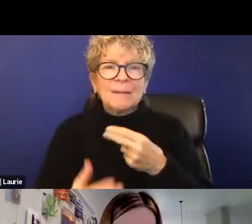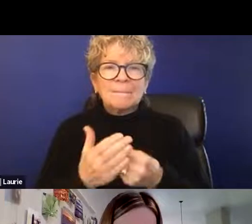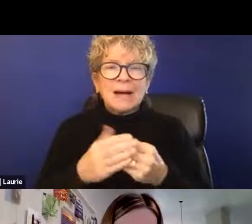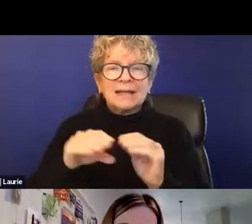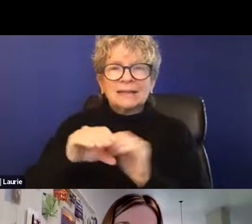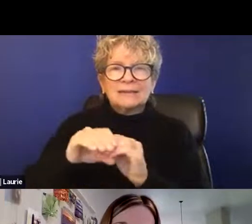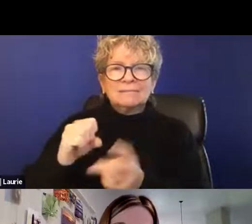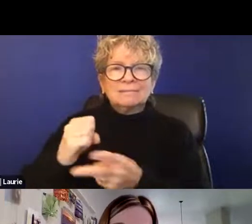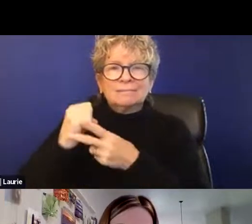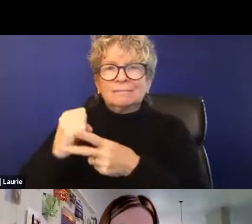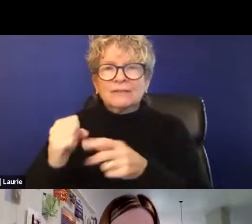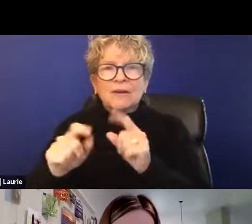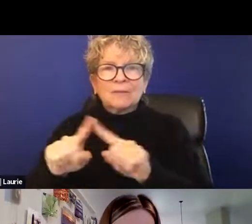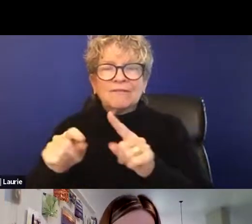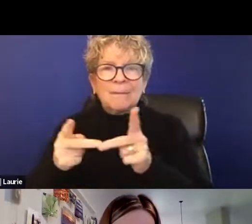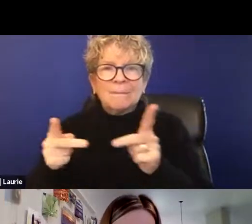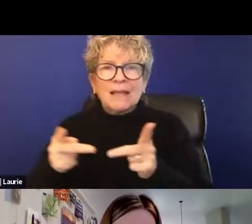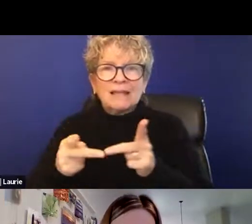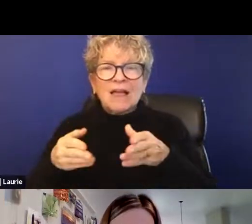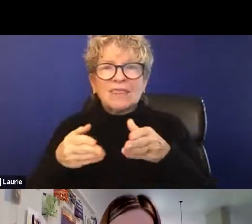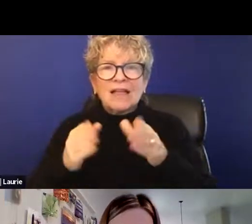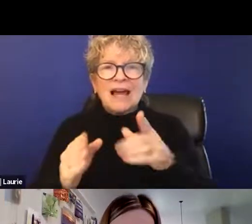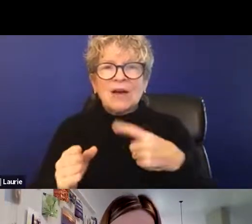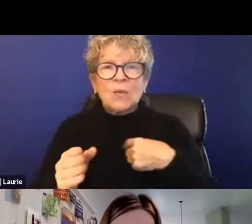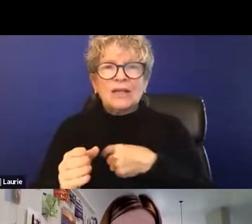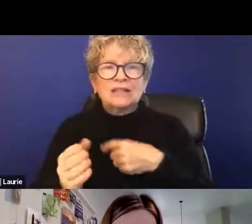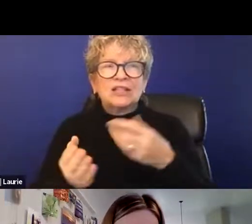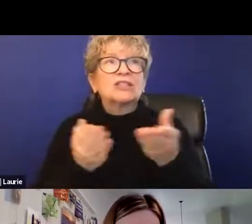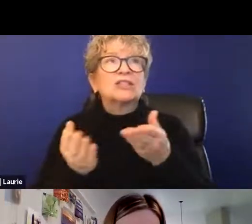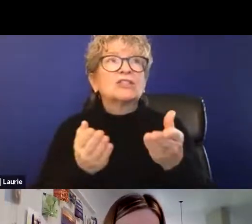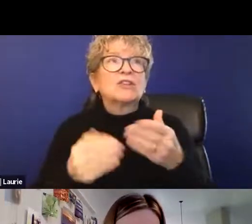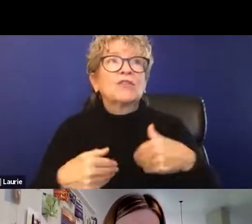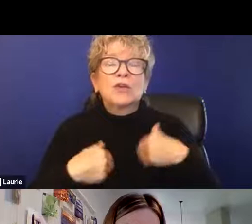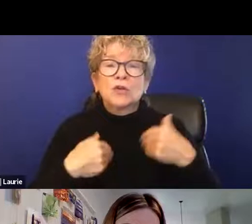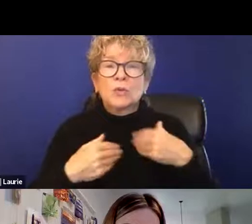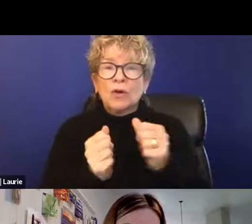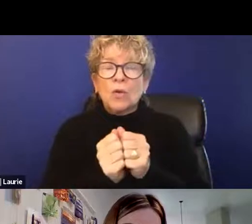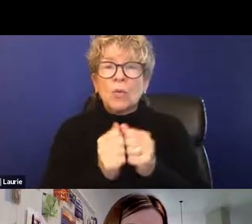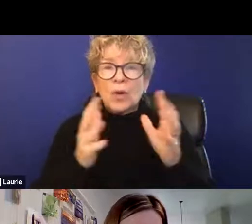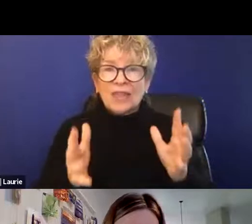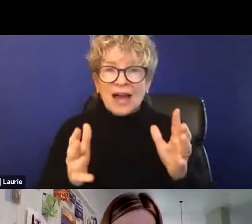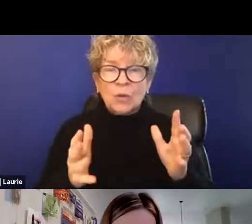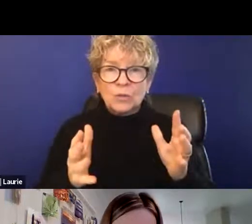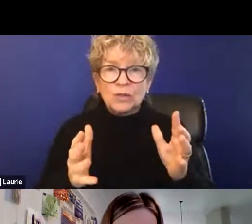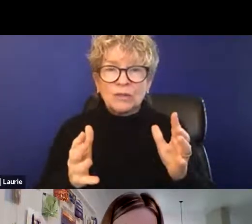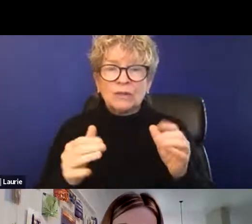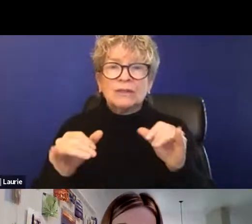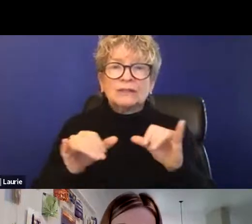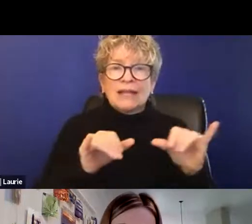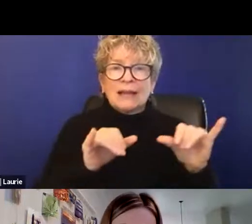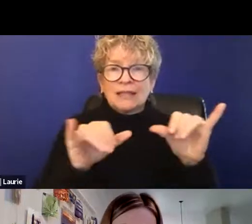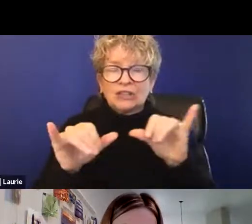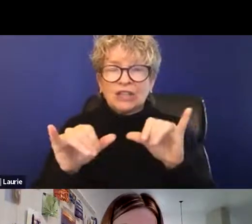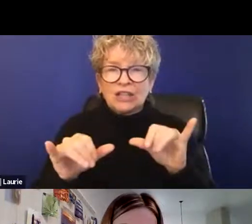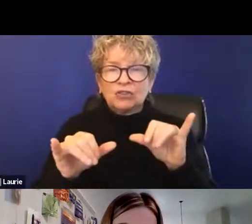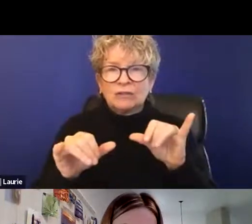different places that would allow us to serve youth without Medicaid in those stabilization programs. That has largely gone away. So we